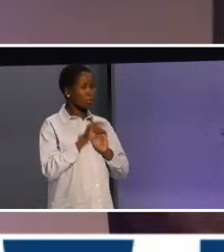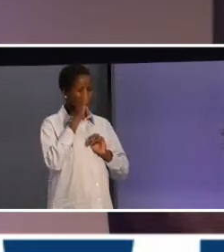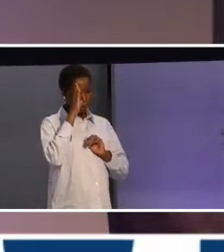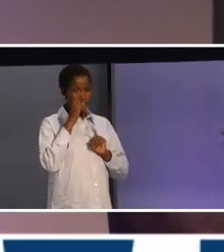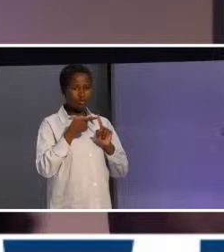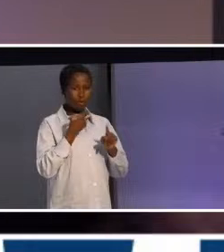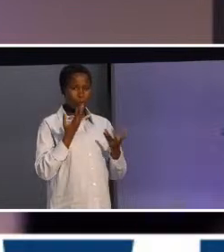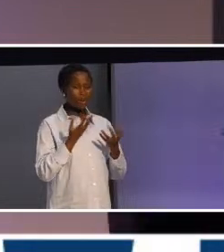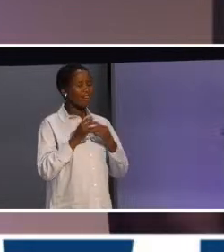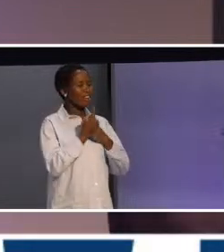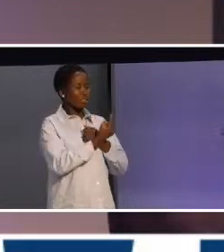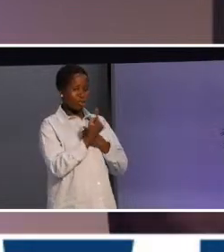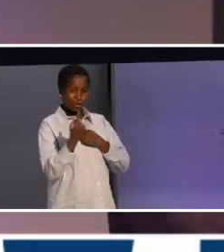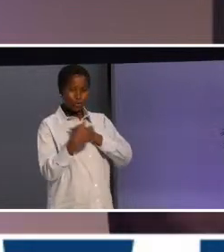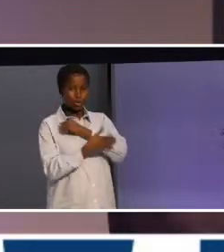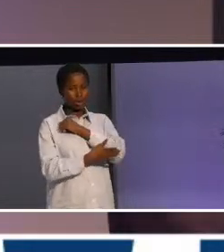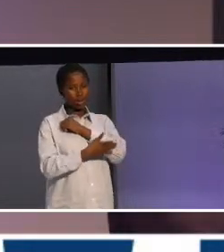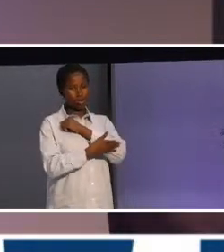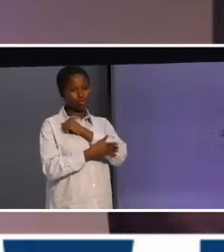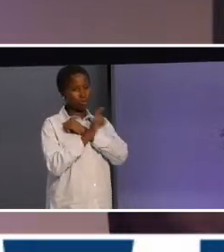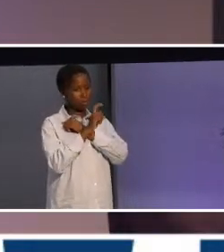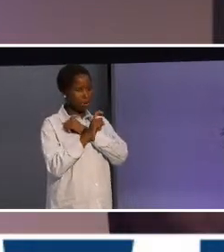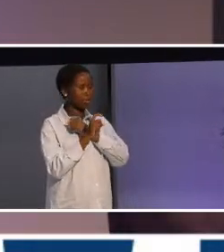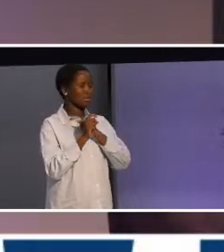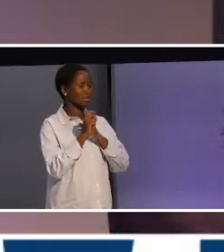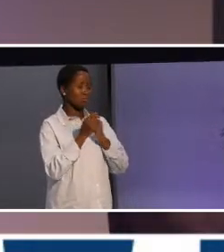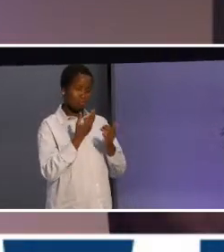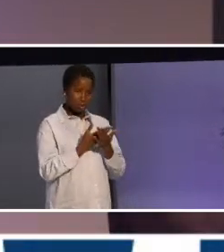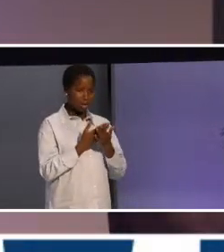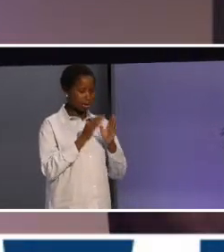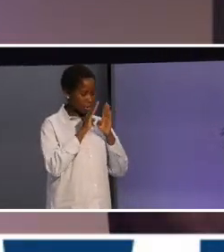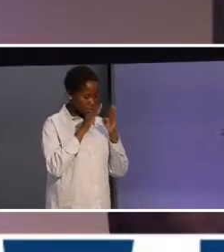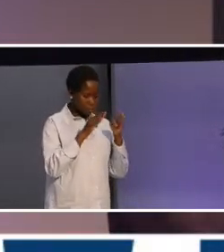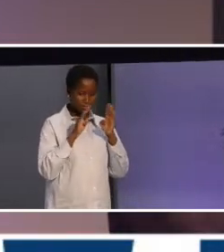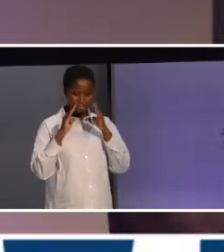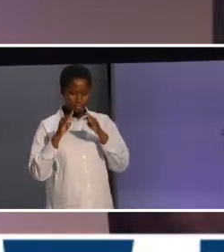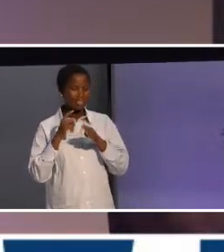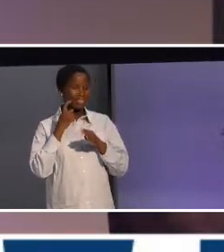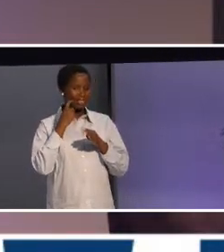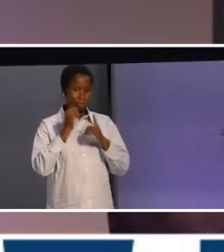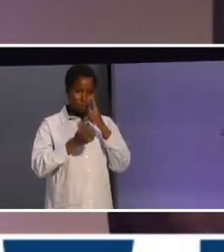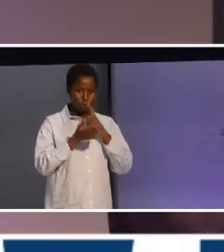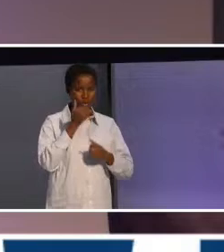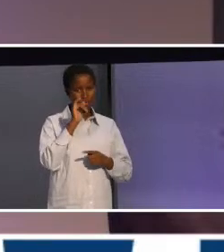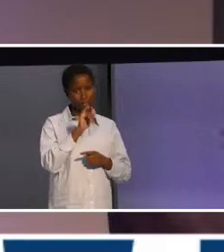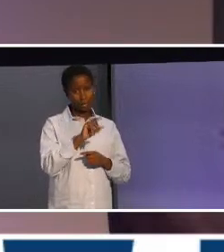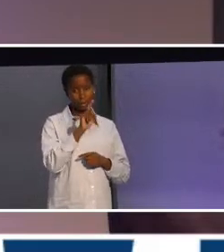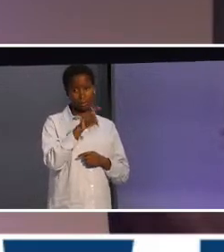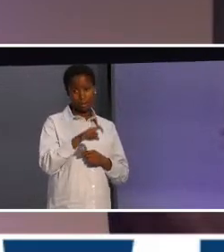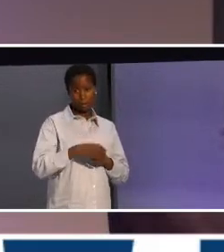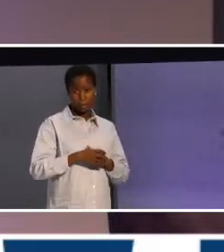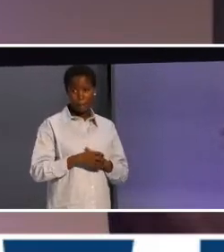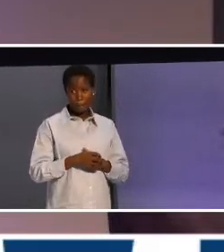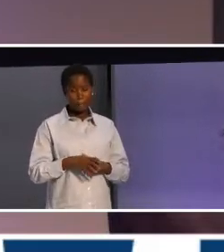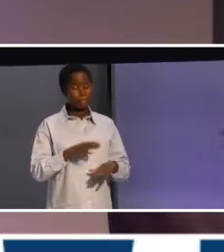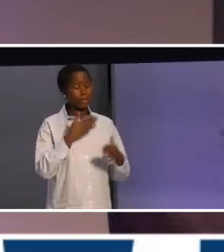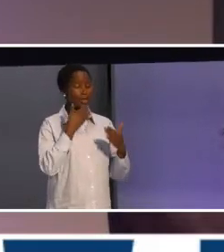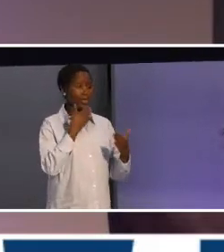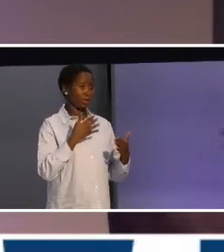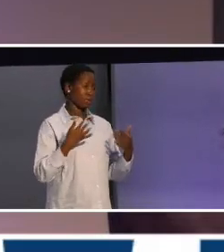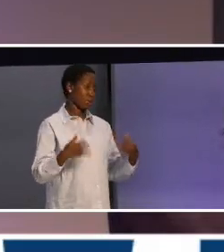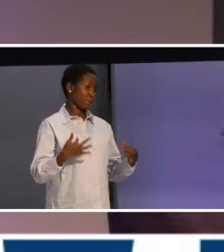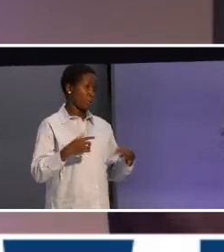each EMB may in its own way attempt to achieve that. Friends, with these opening remarks,